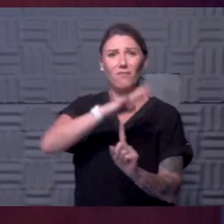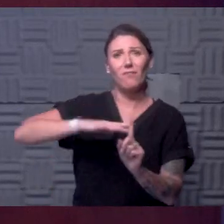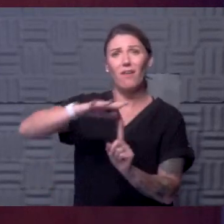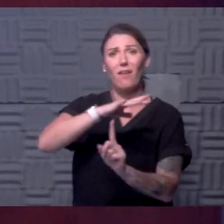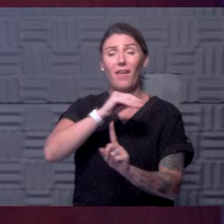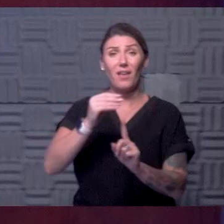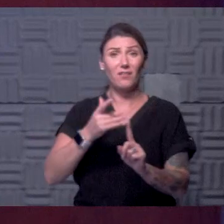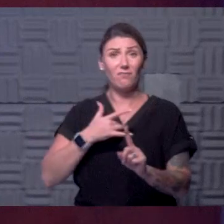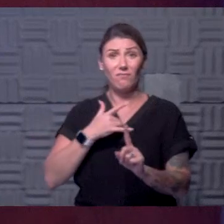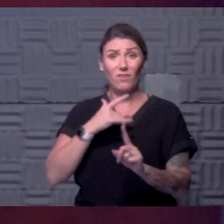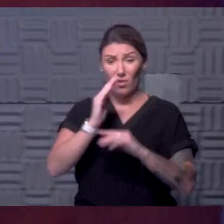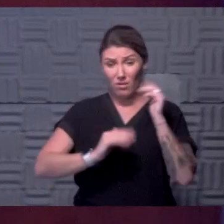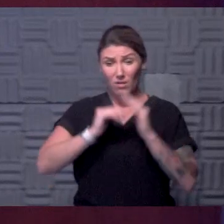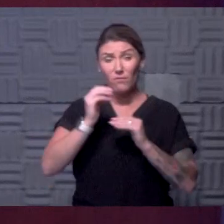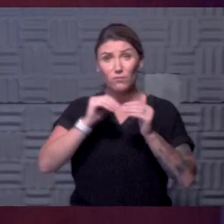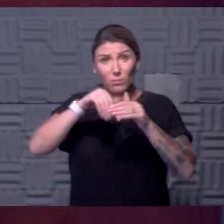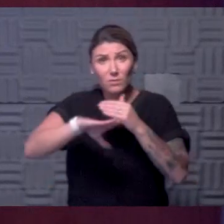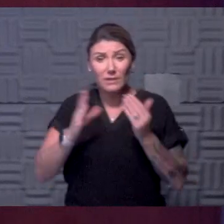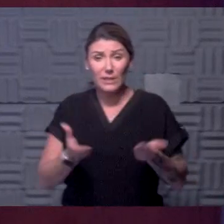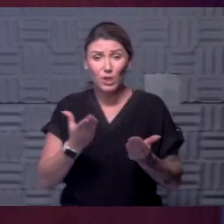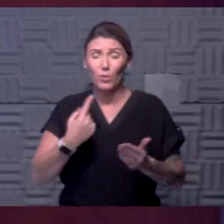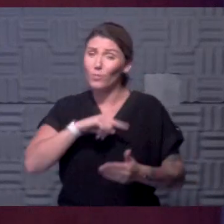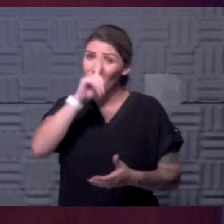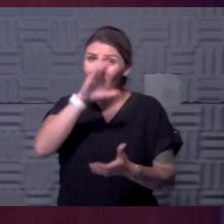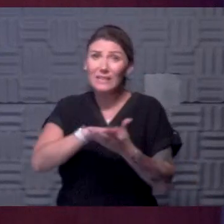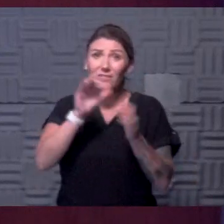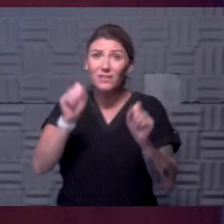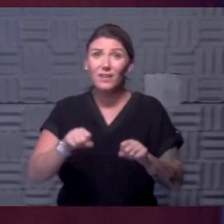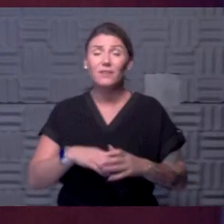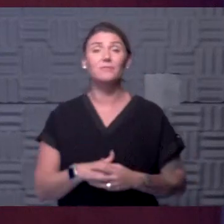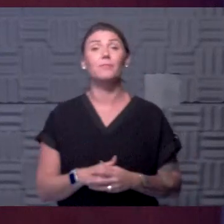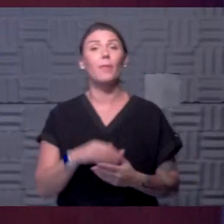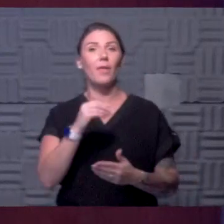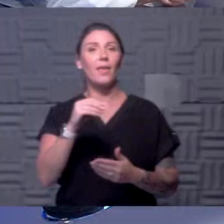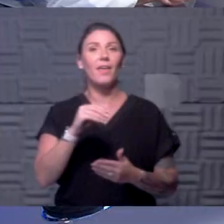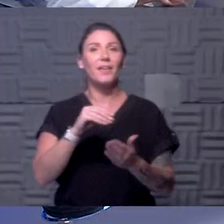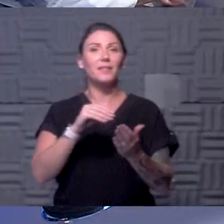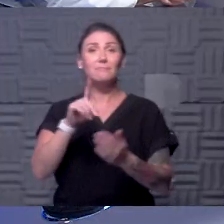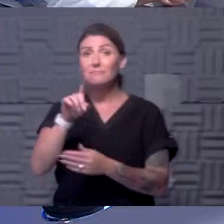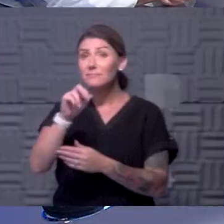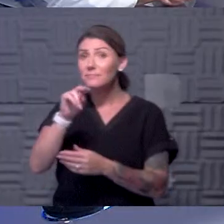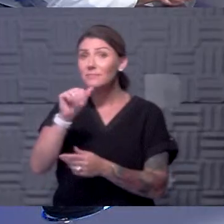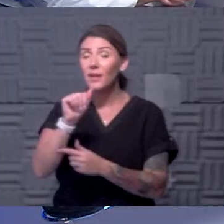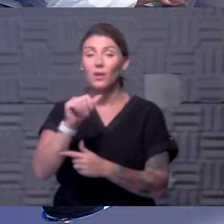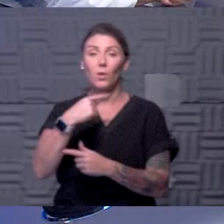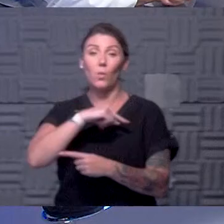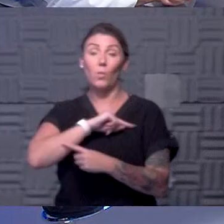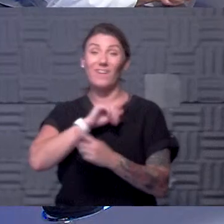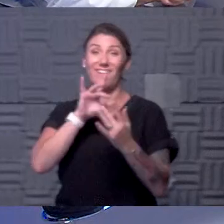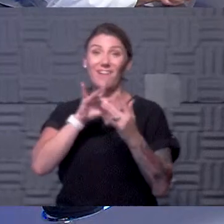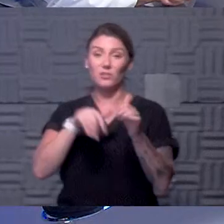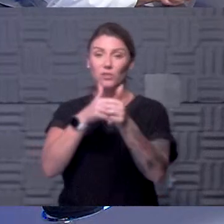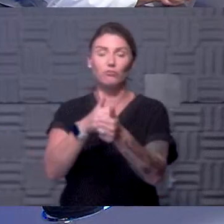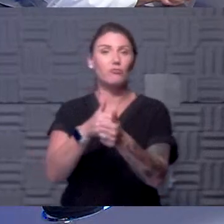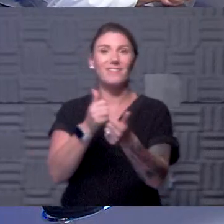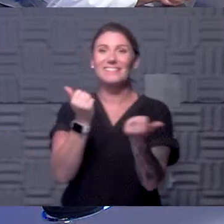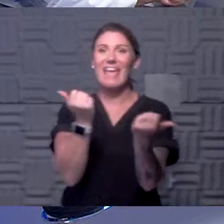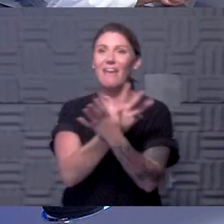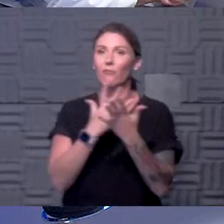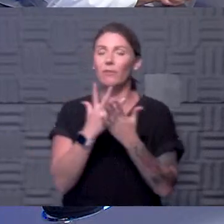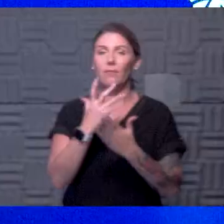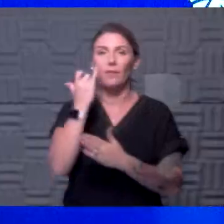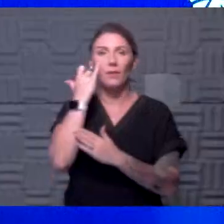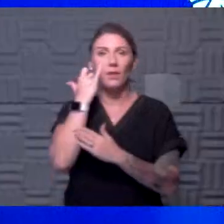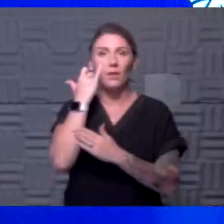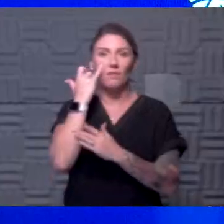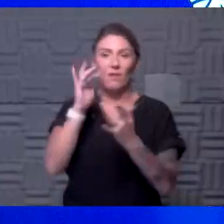feel comfortable coming in here, because we believe we can do a really good job at that. And so, Dana, we contact trace anybody who comes in Yeah. that's been positive. Same thing's true for patients and